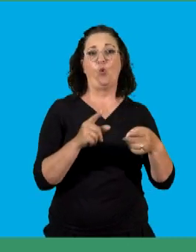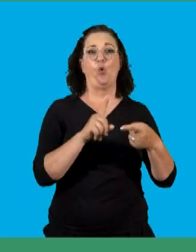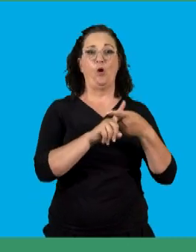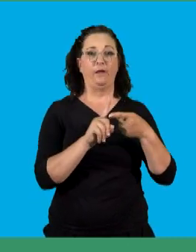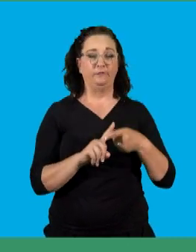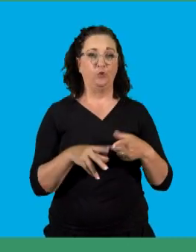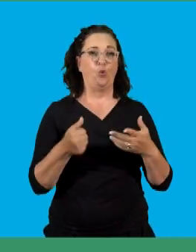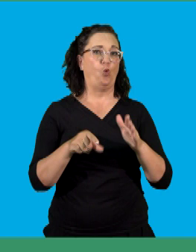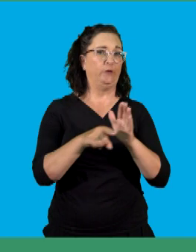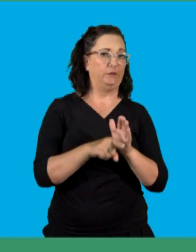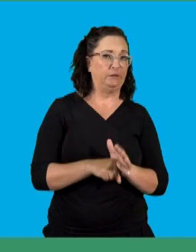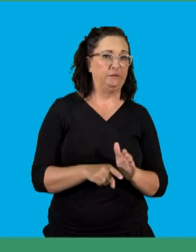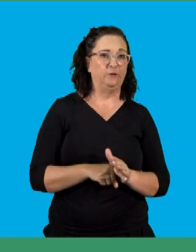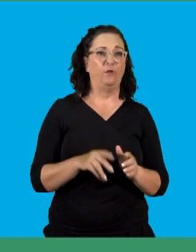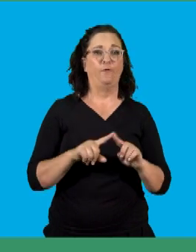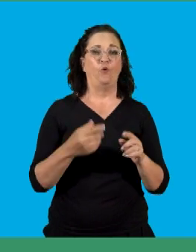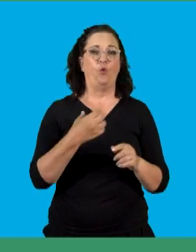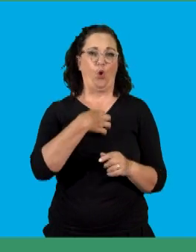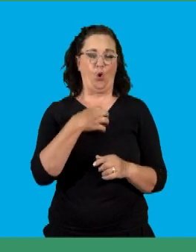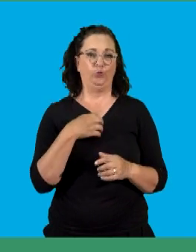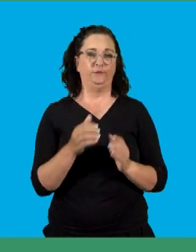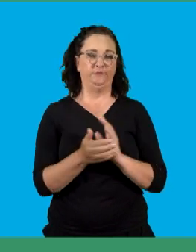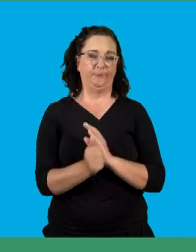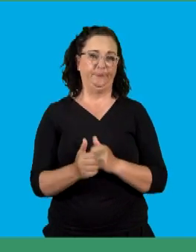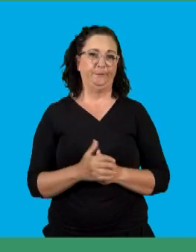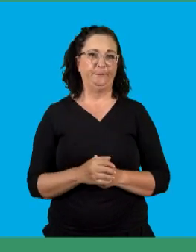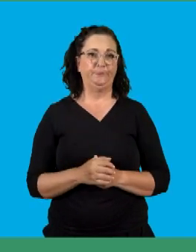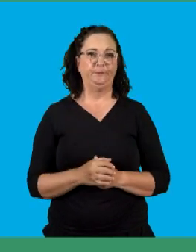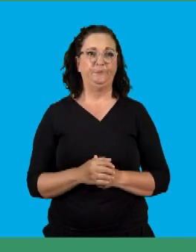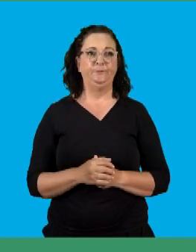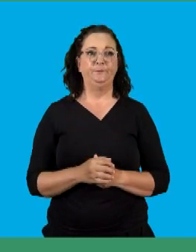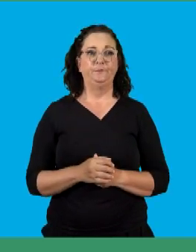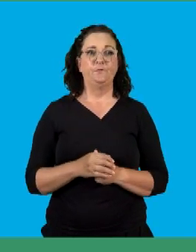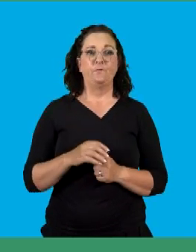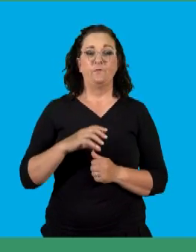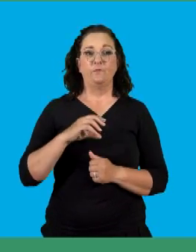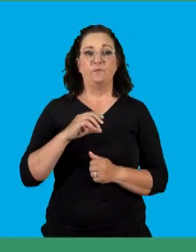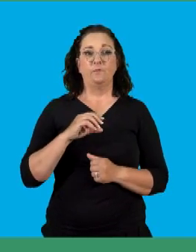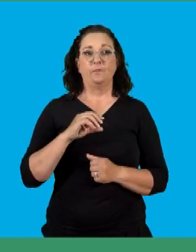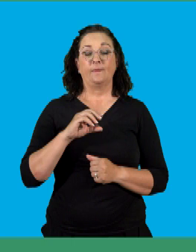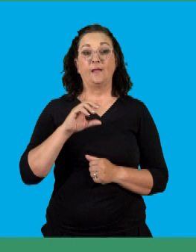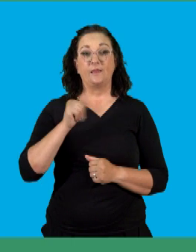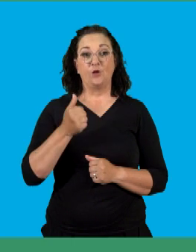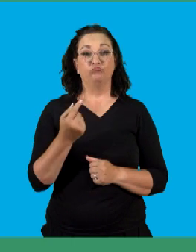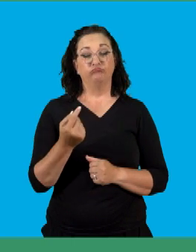or disadvantages of each form of ownership. You should also be able to